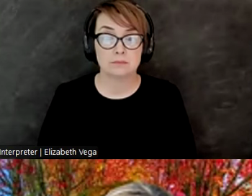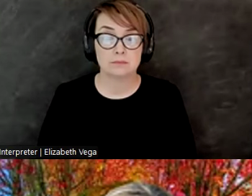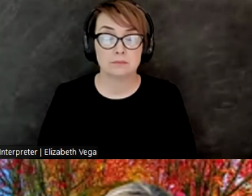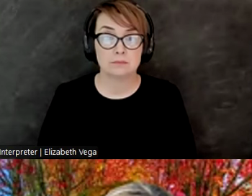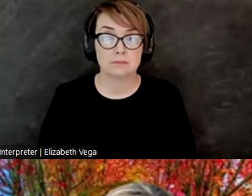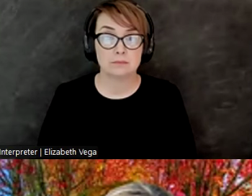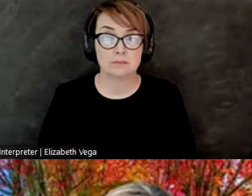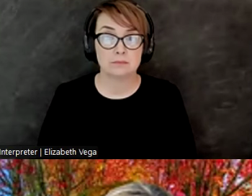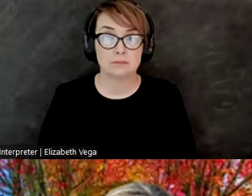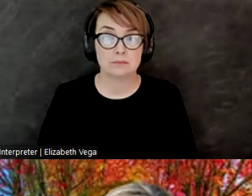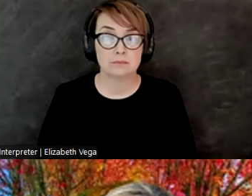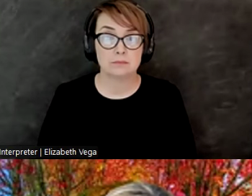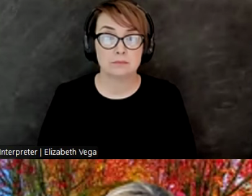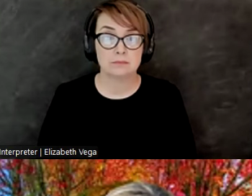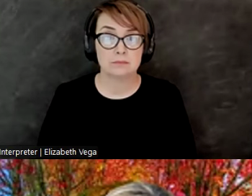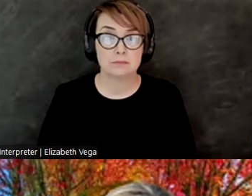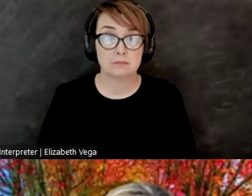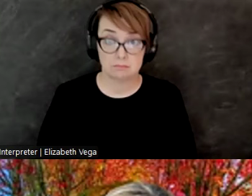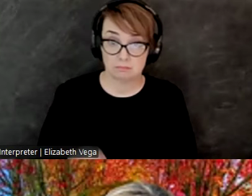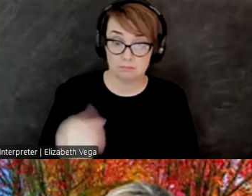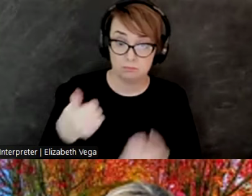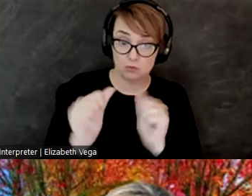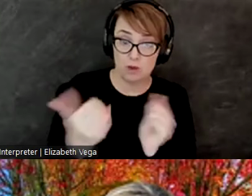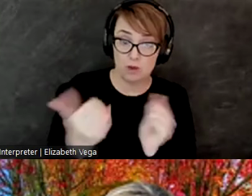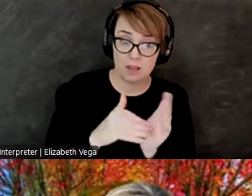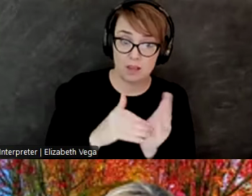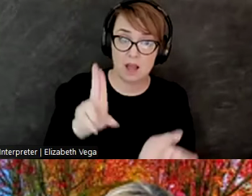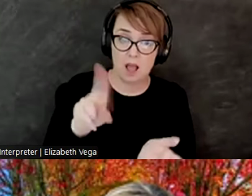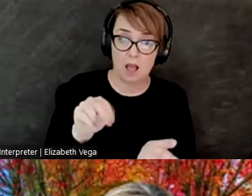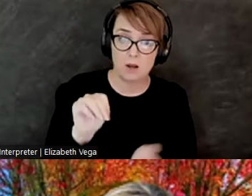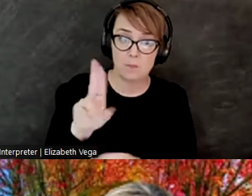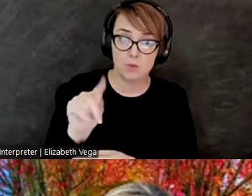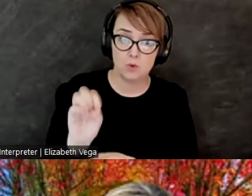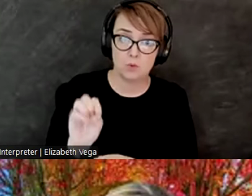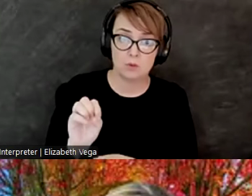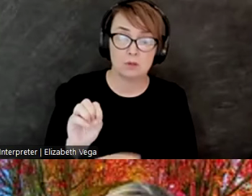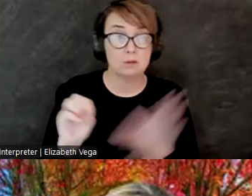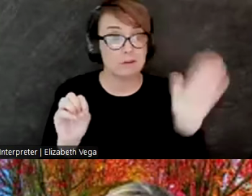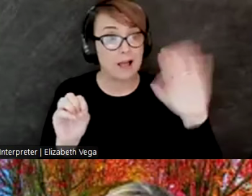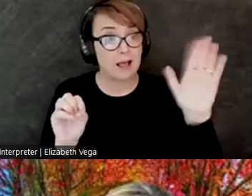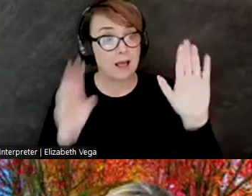You want to unmute one more time on your Zoom and just say hello?